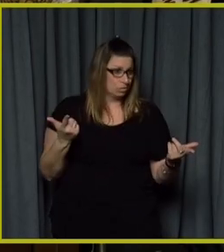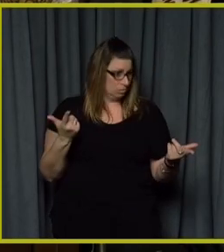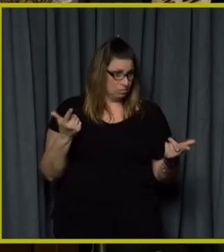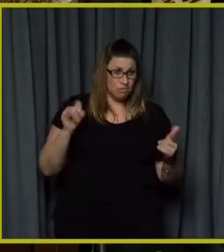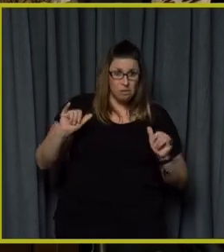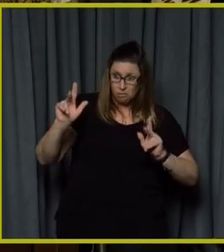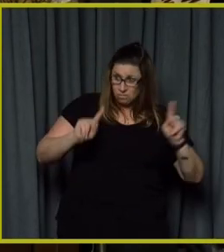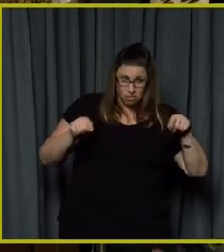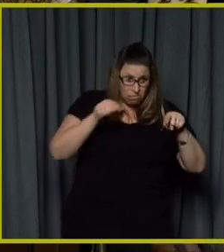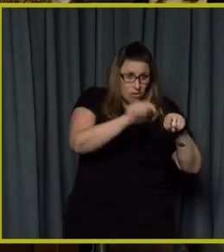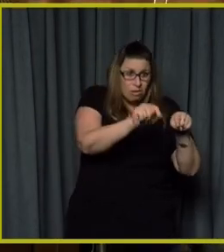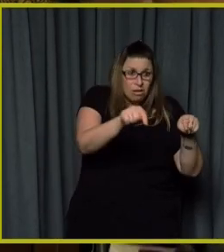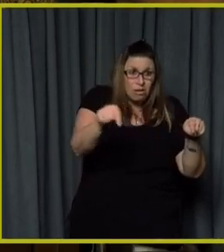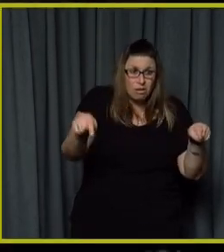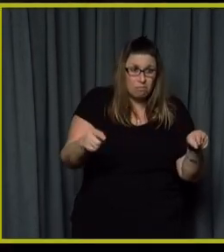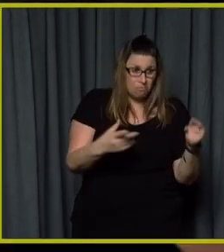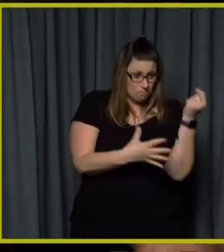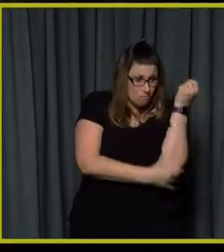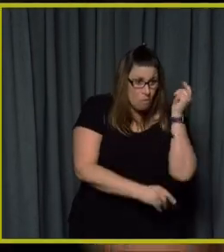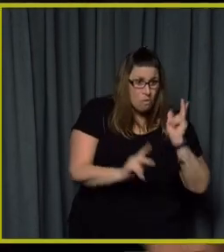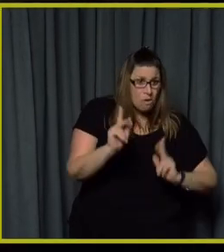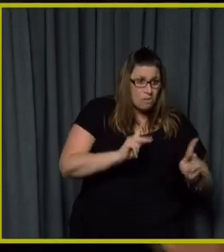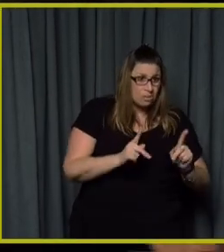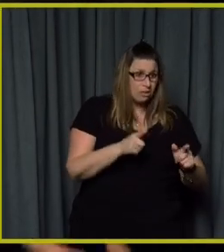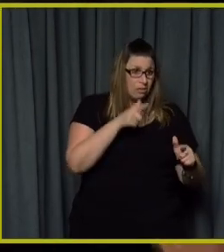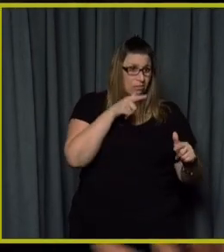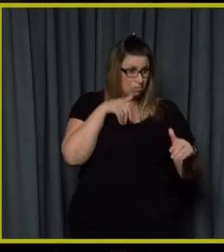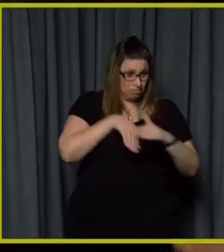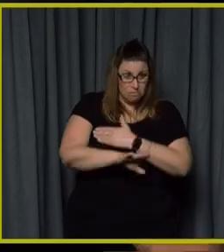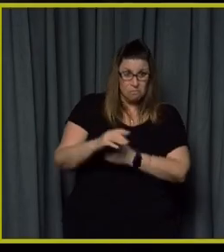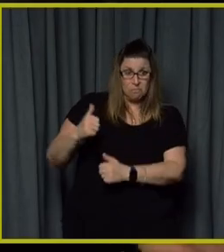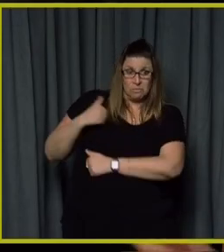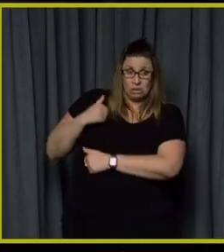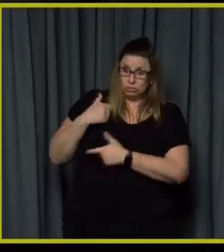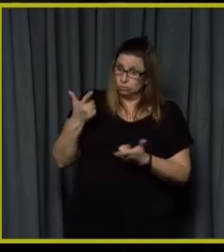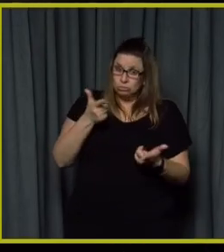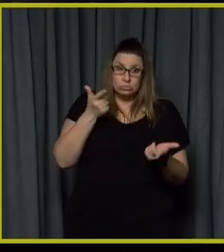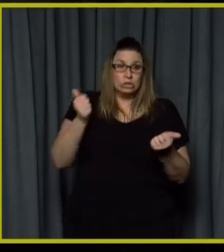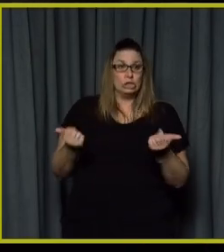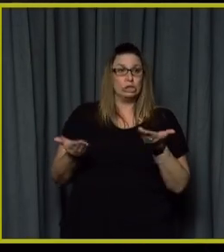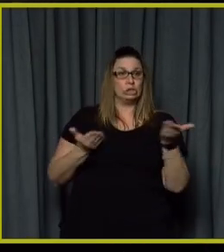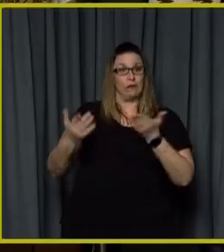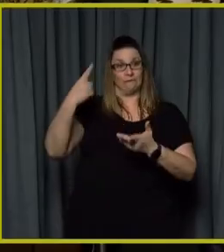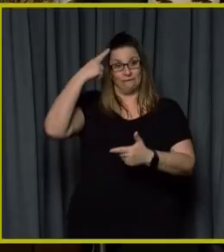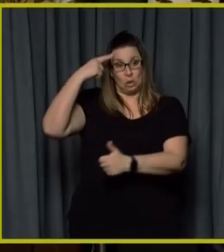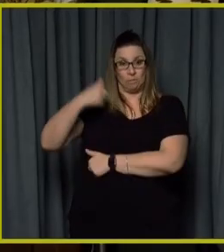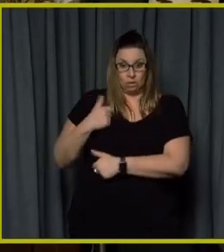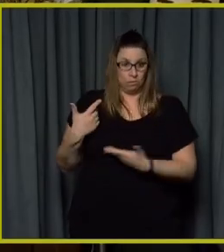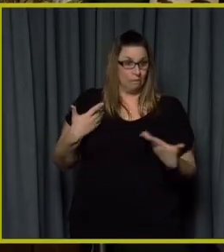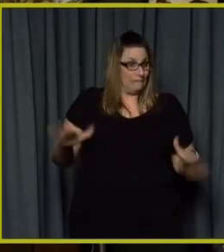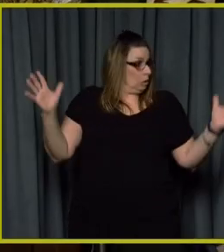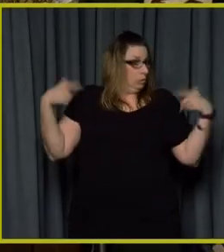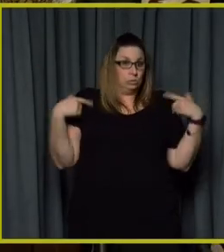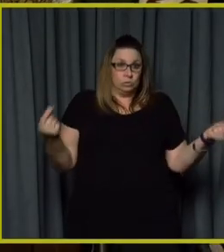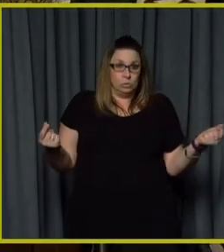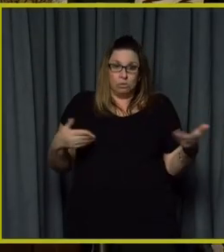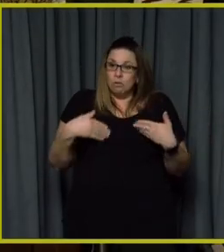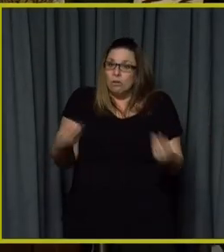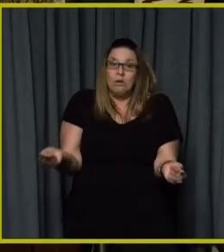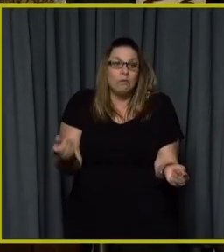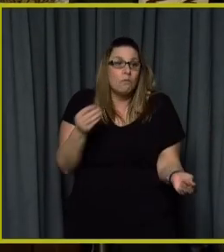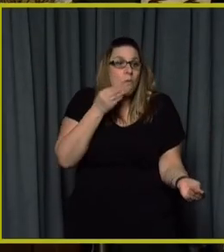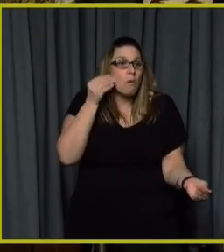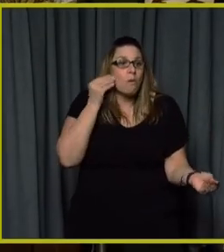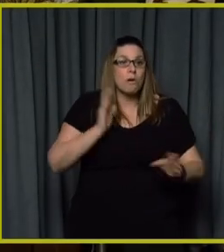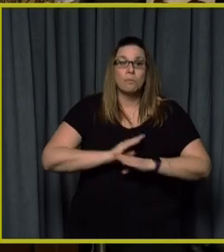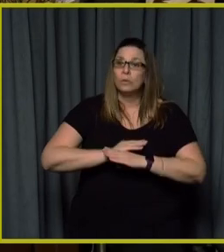veterans who have served in these last wars. These wars, they They serve no moral purpose